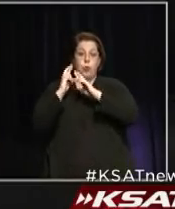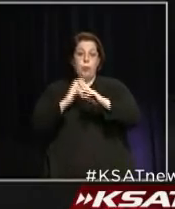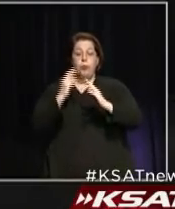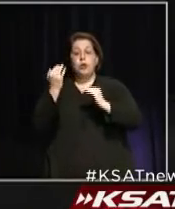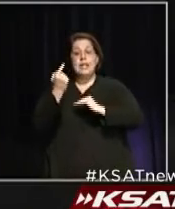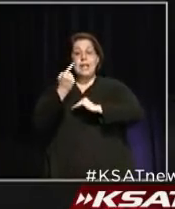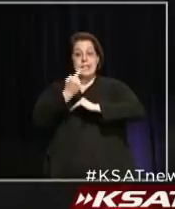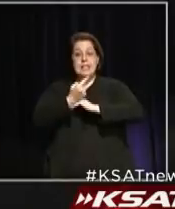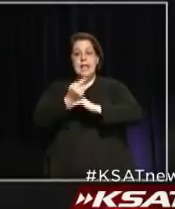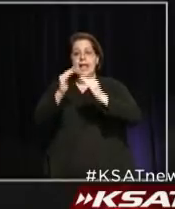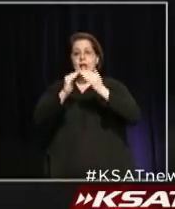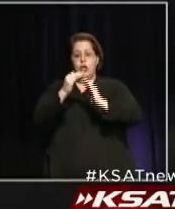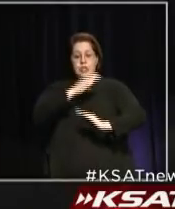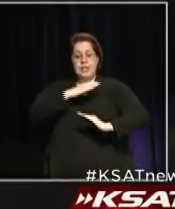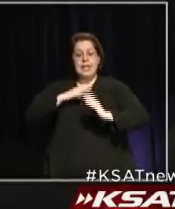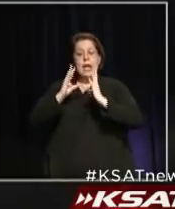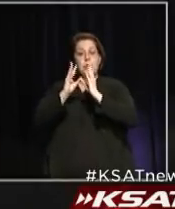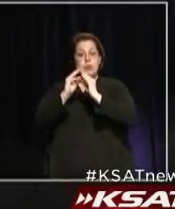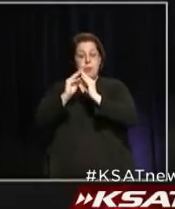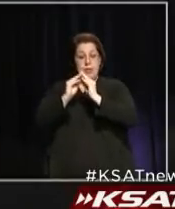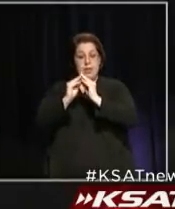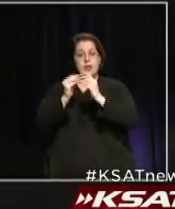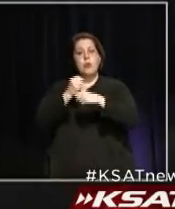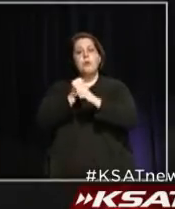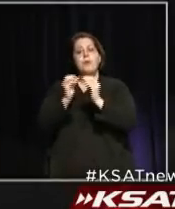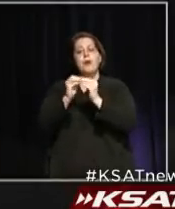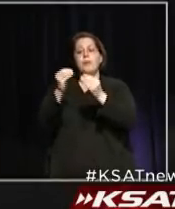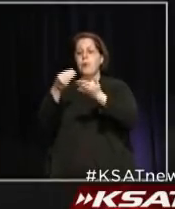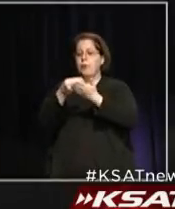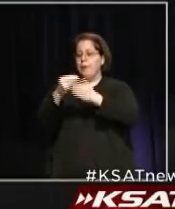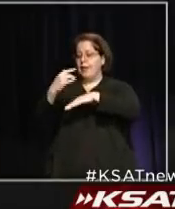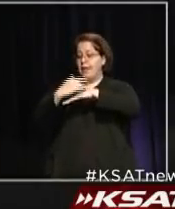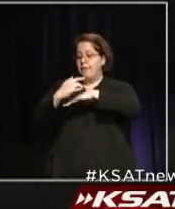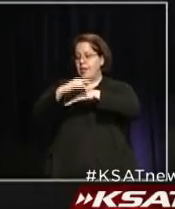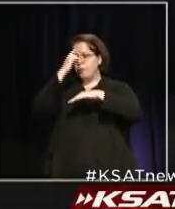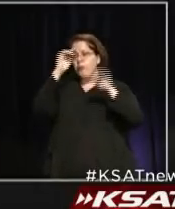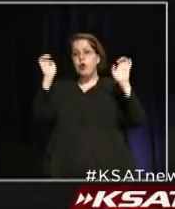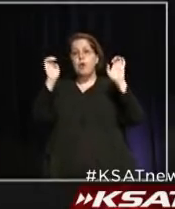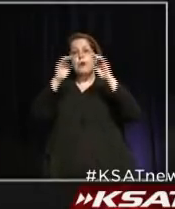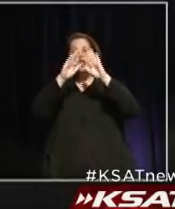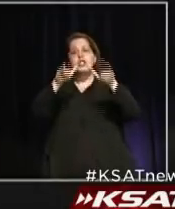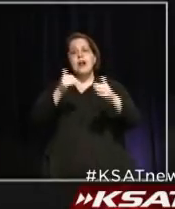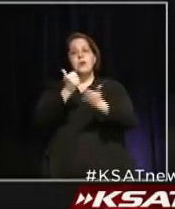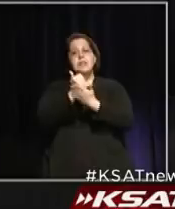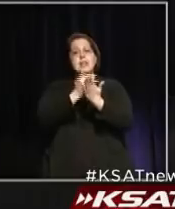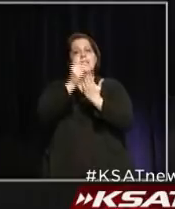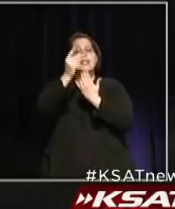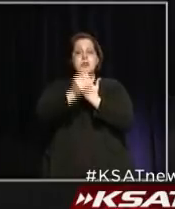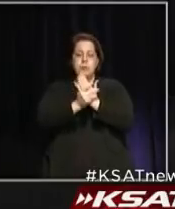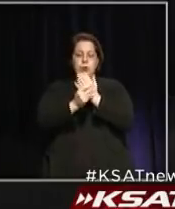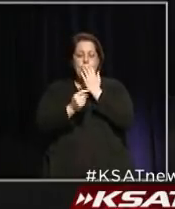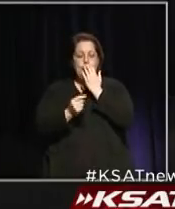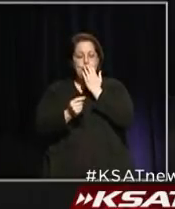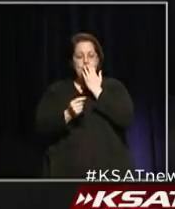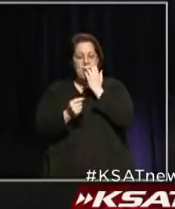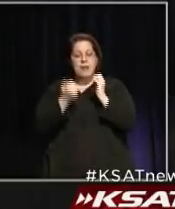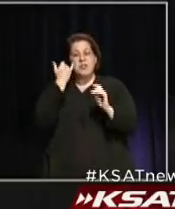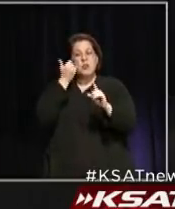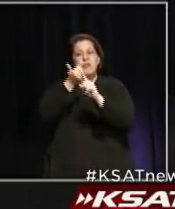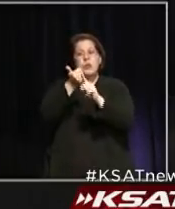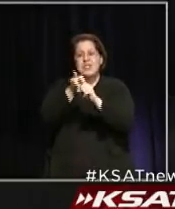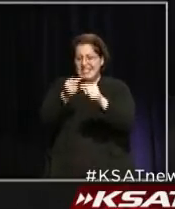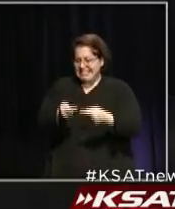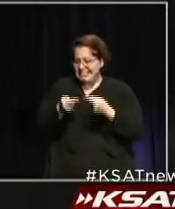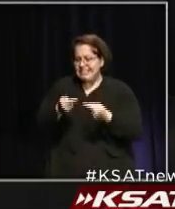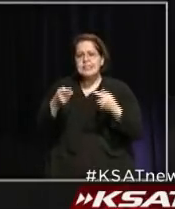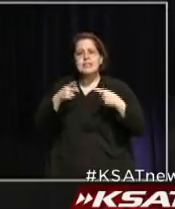today at our city council meeting, we did make additional funds available for our emergency housing assistance program. So if you are struggling through